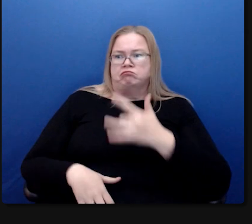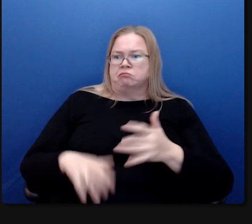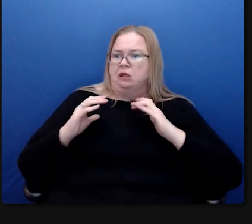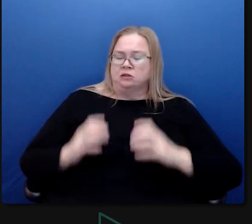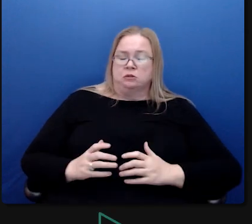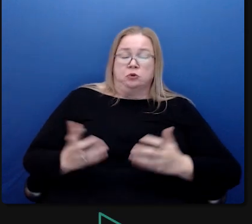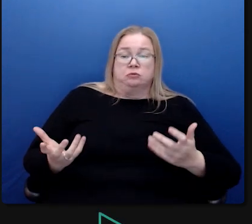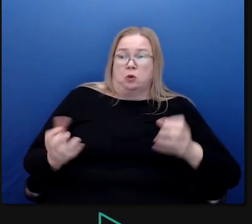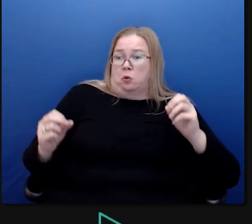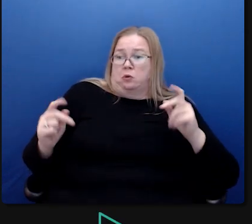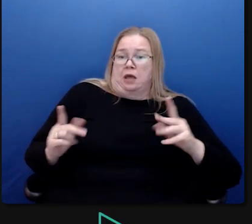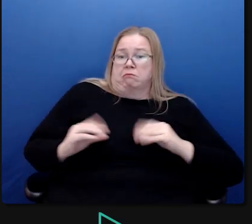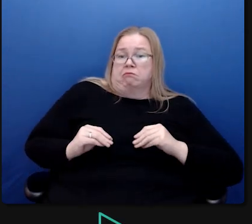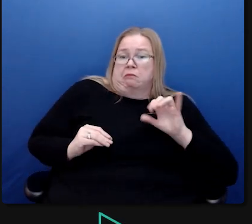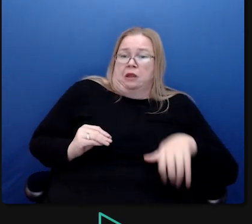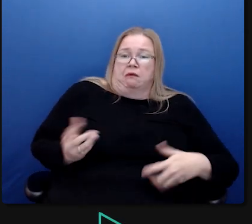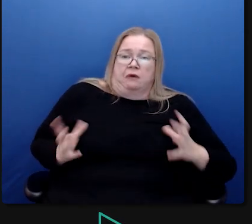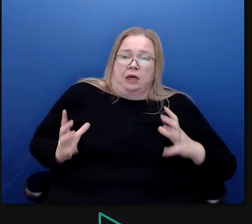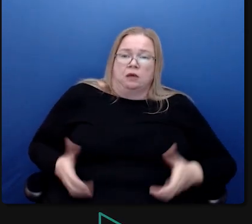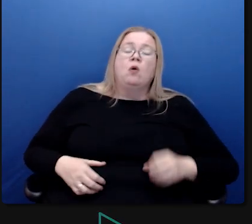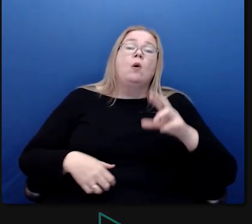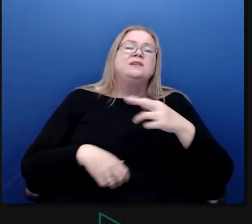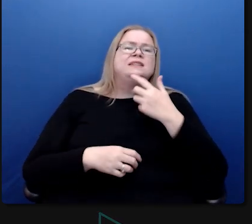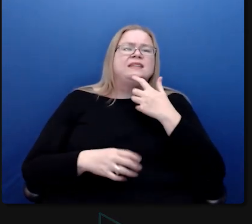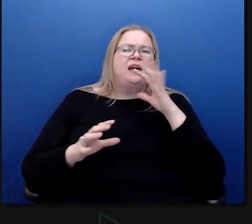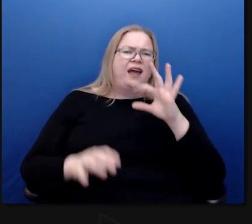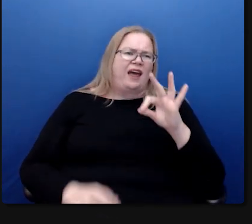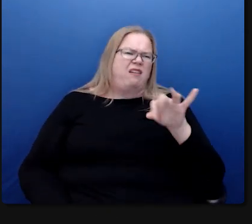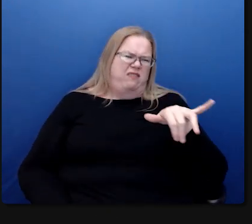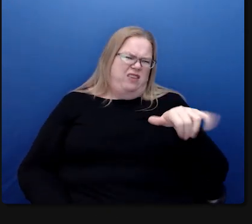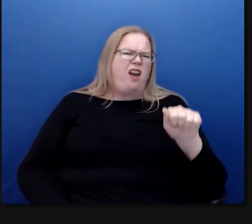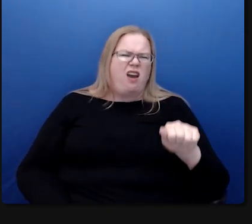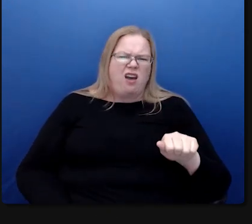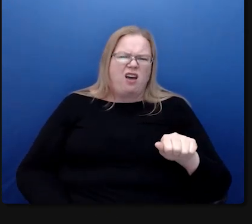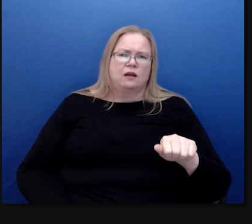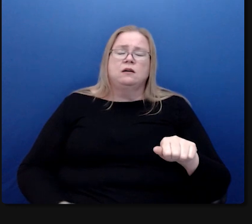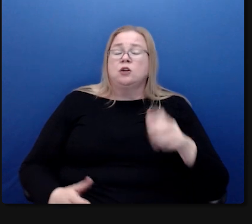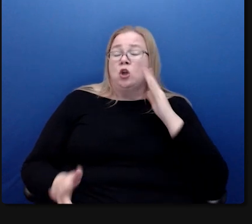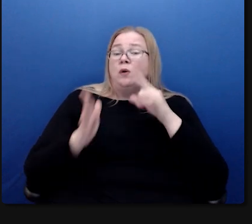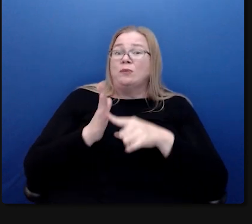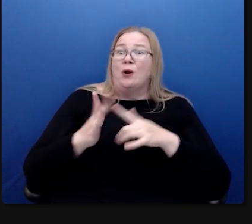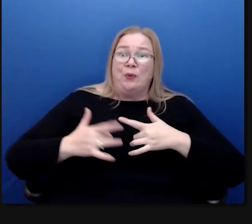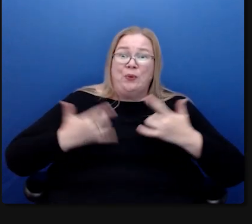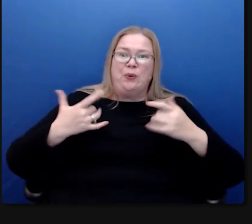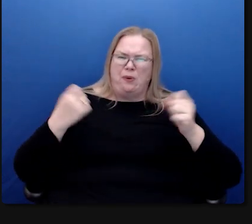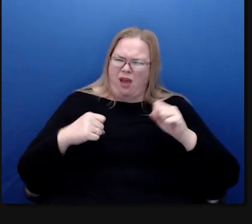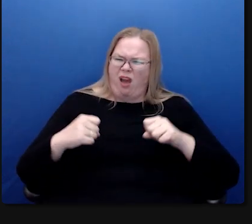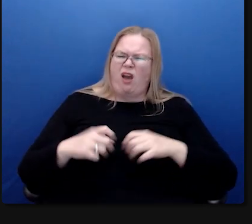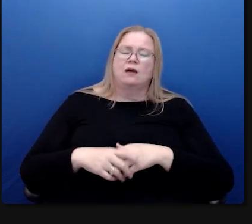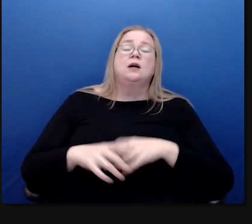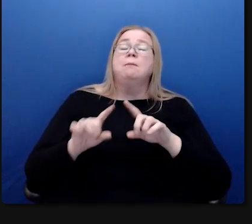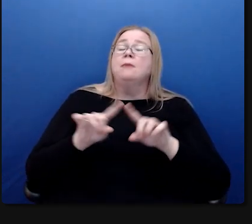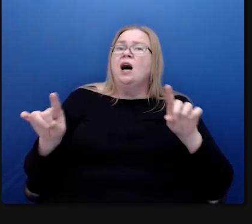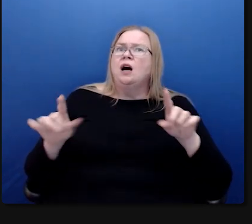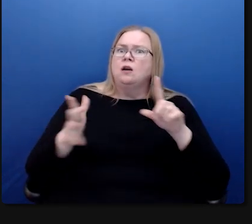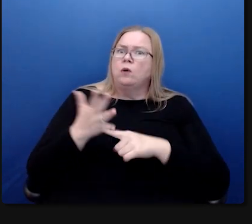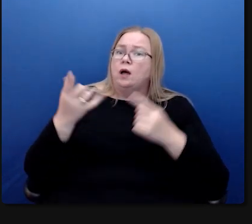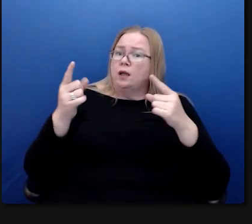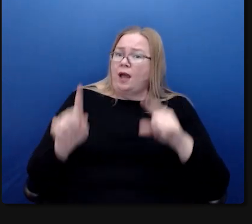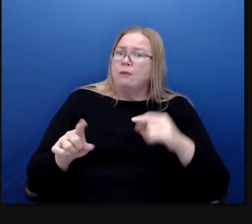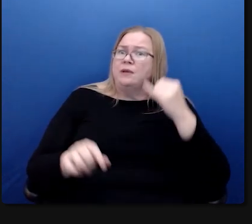these discussions when they take place in your community. Language is continuously evolving, and safety and expressivity have always been core to our